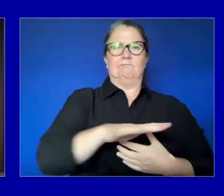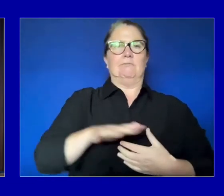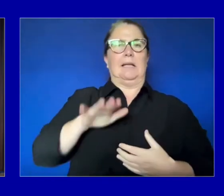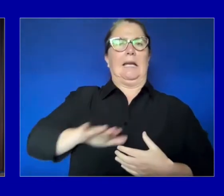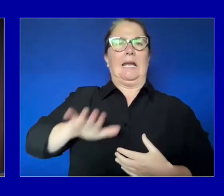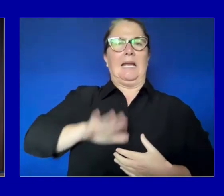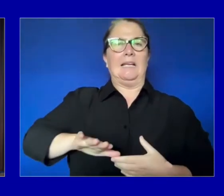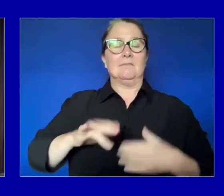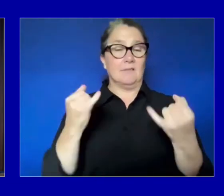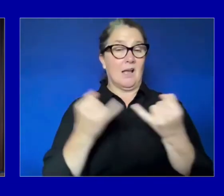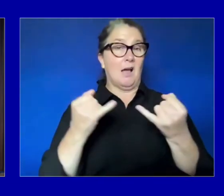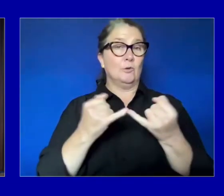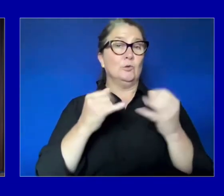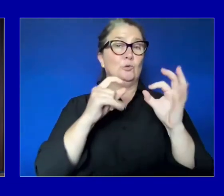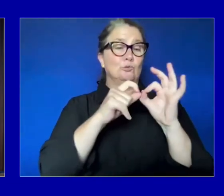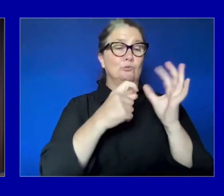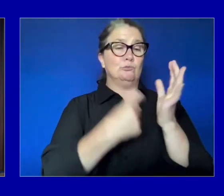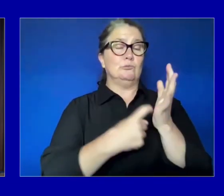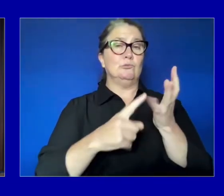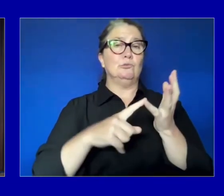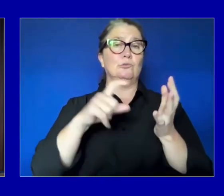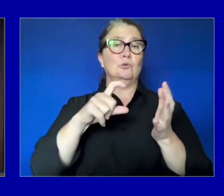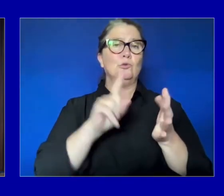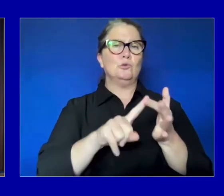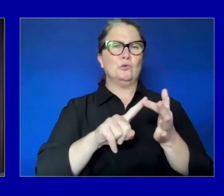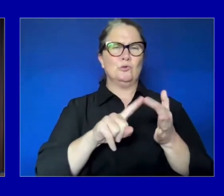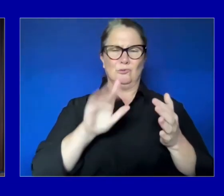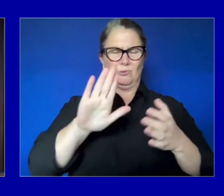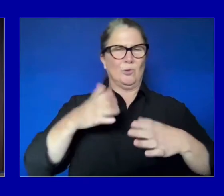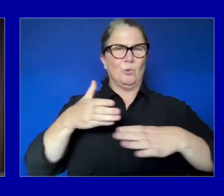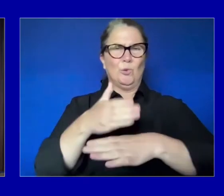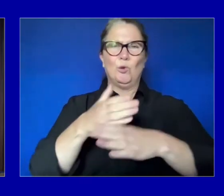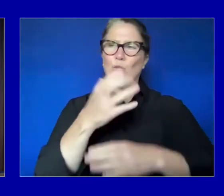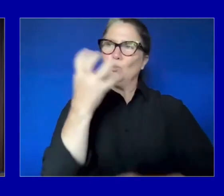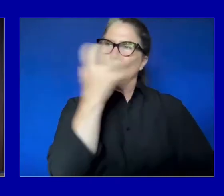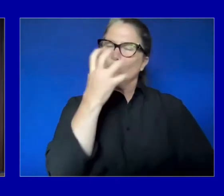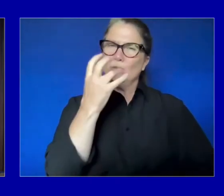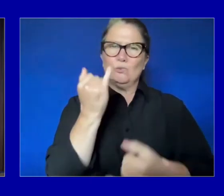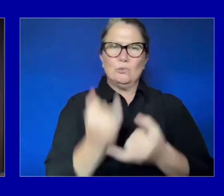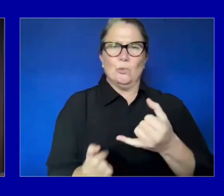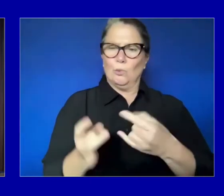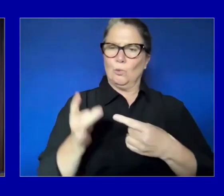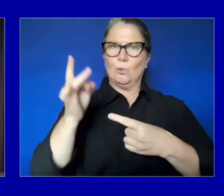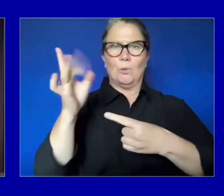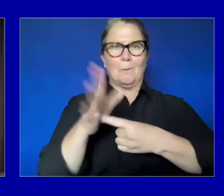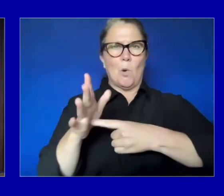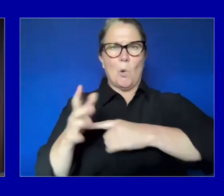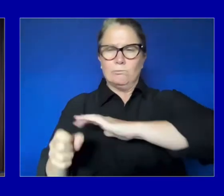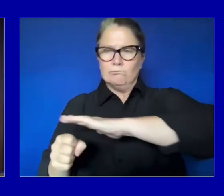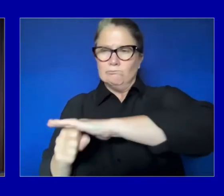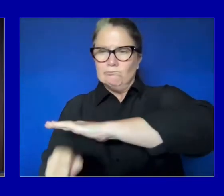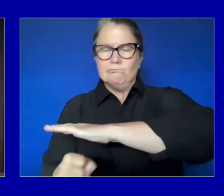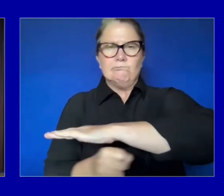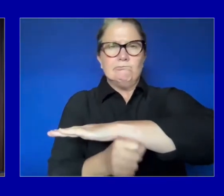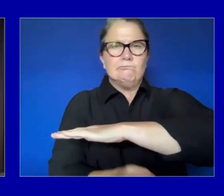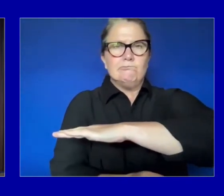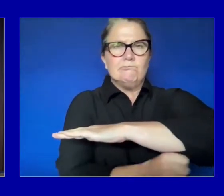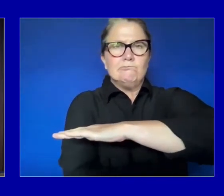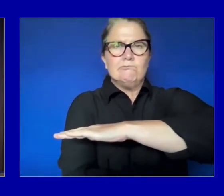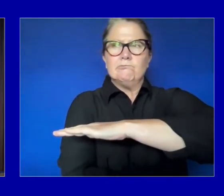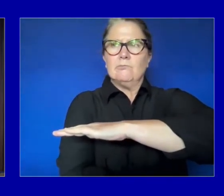so foundational for many people in broadening their understanding of country,